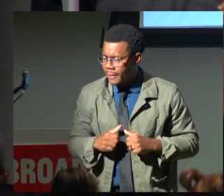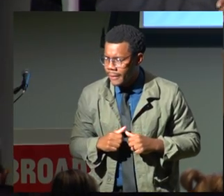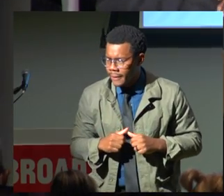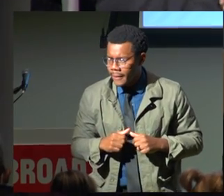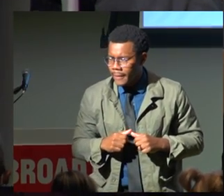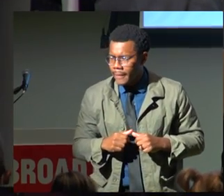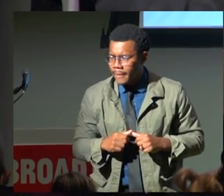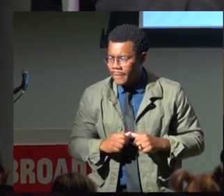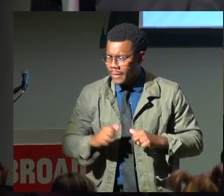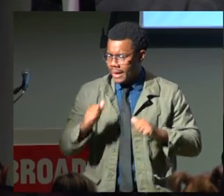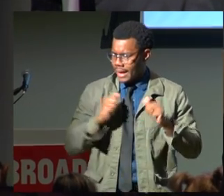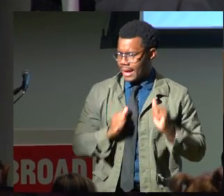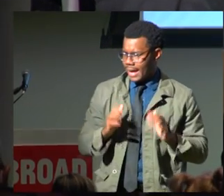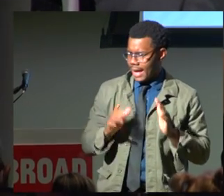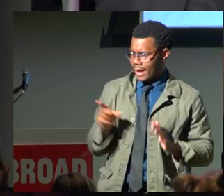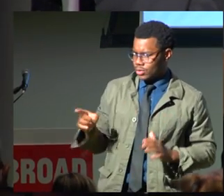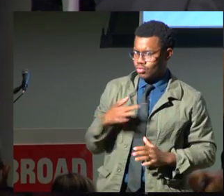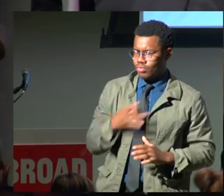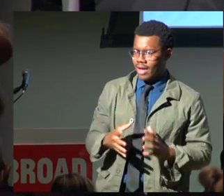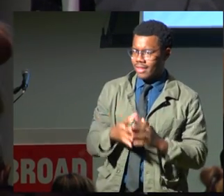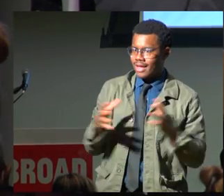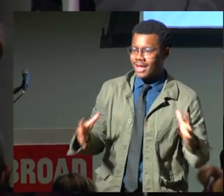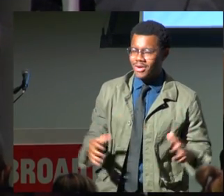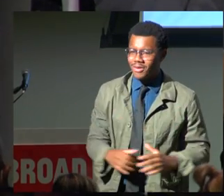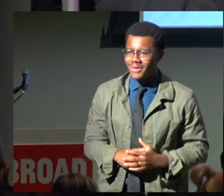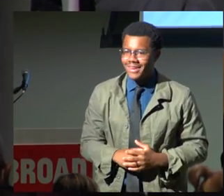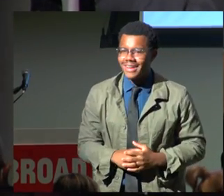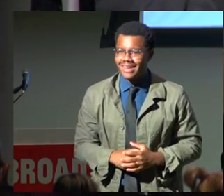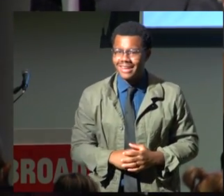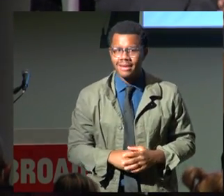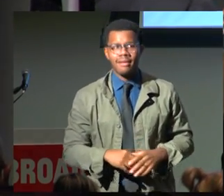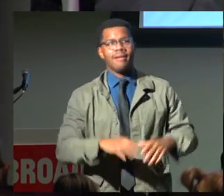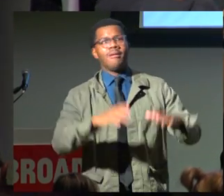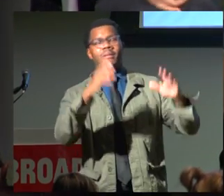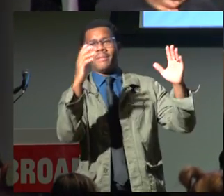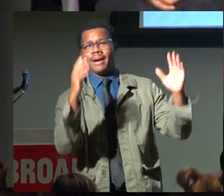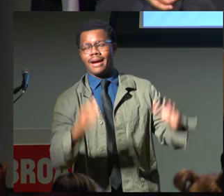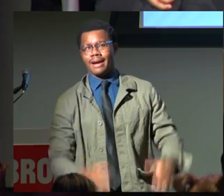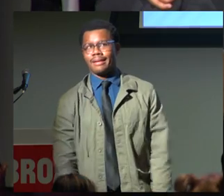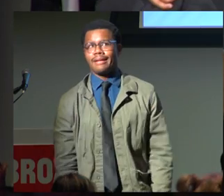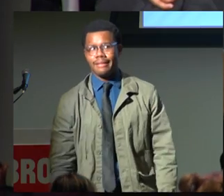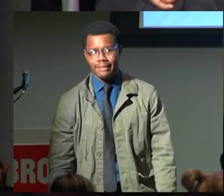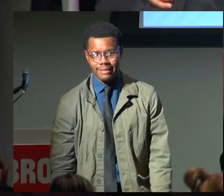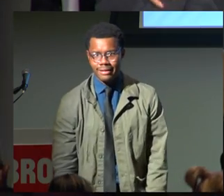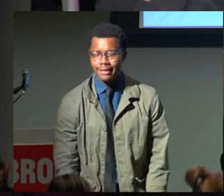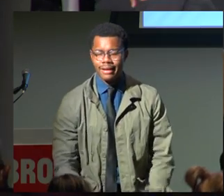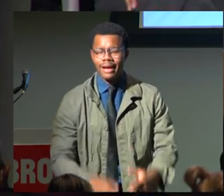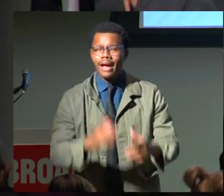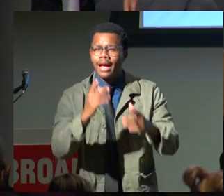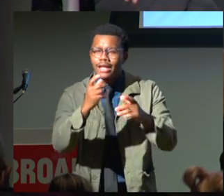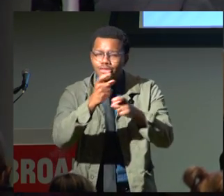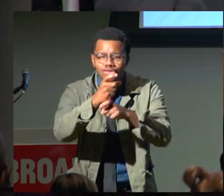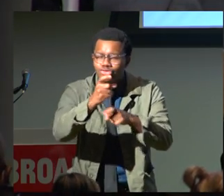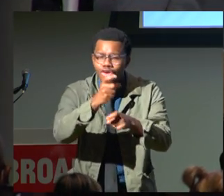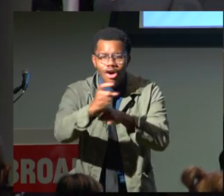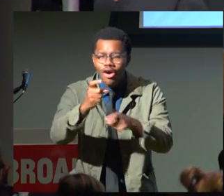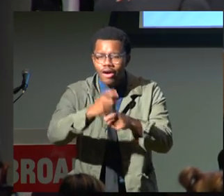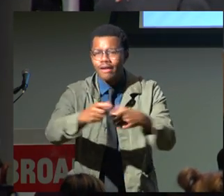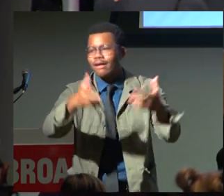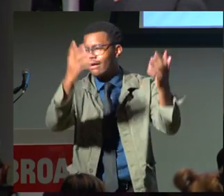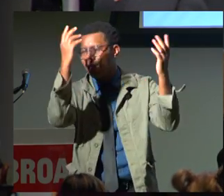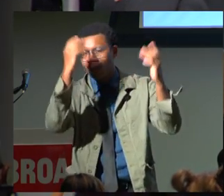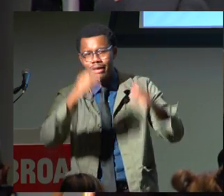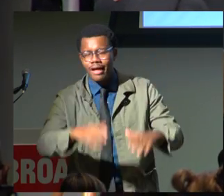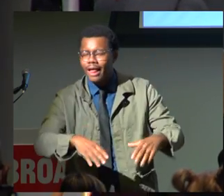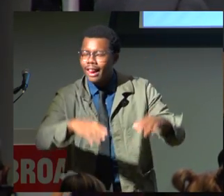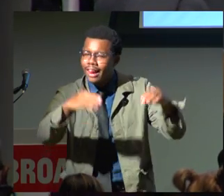Let it go, Jesus Christ. Set it free. I said it as a joke, jeez. Let it